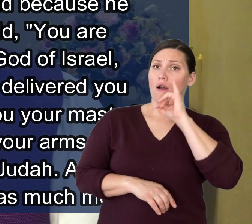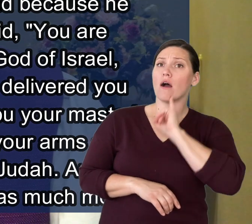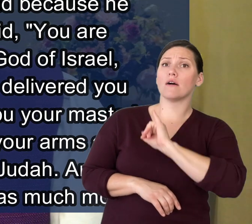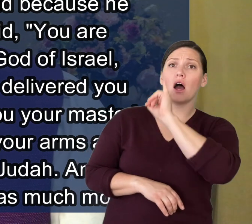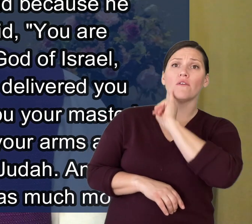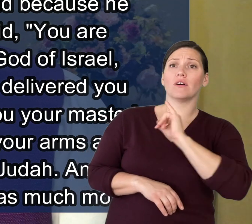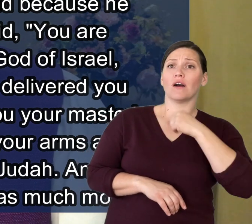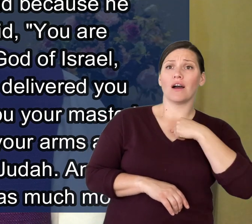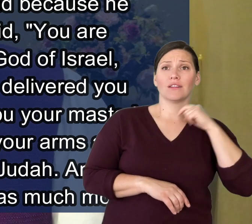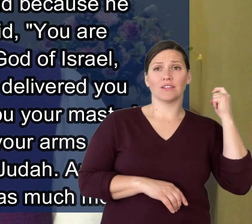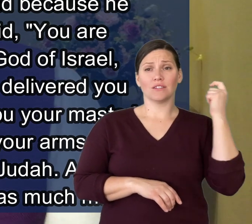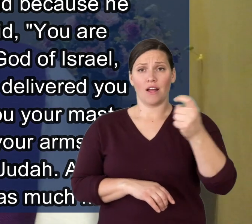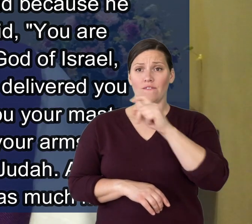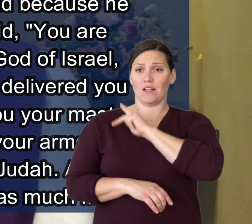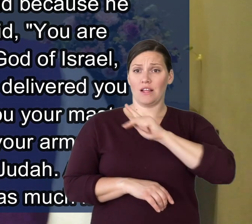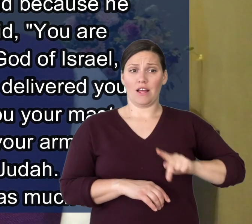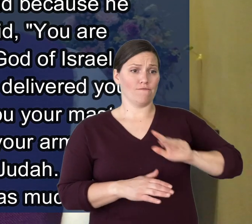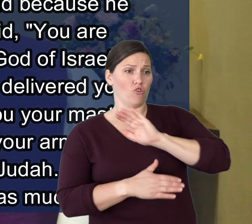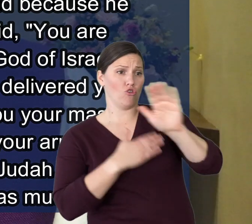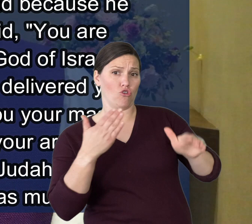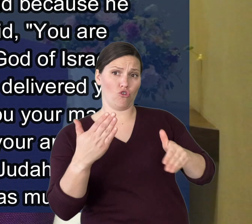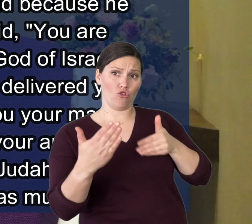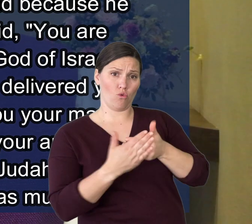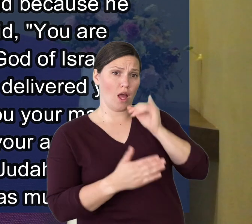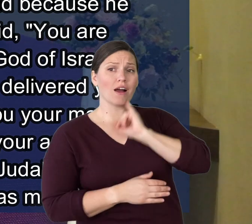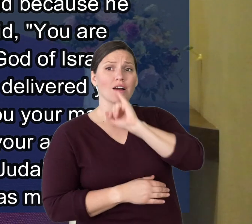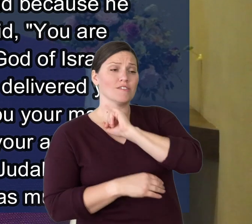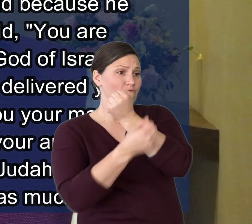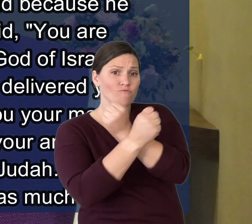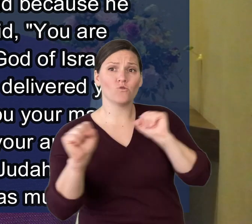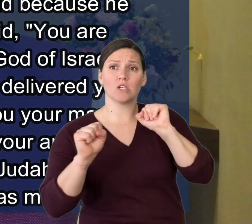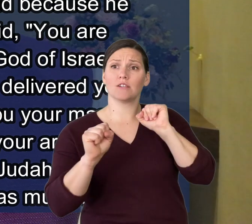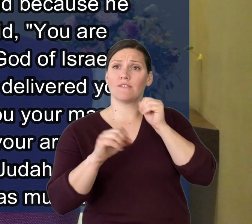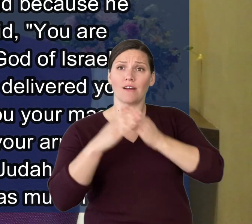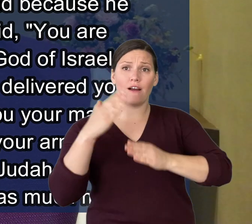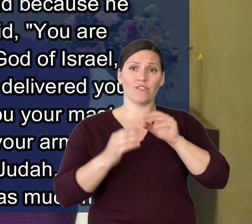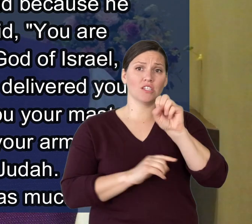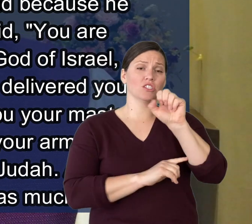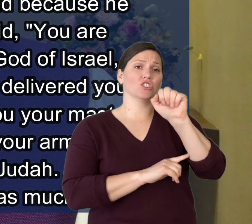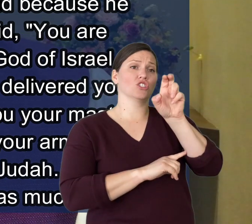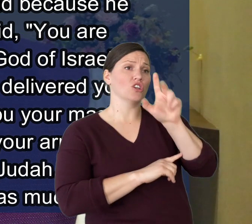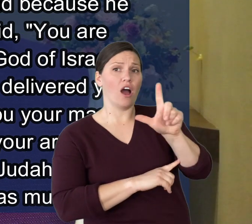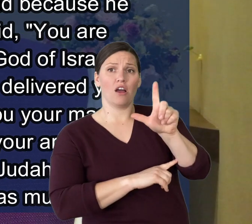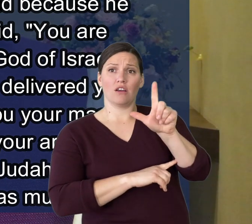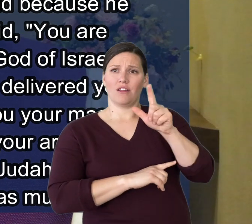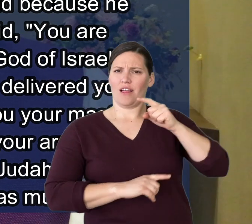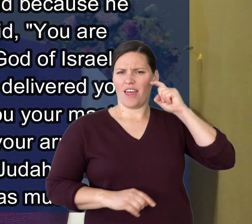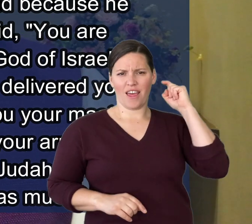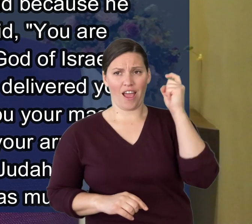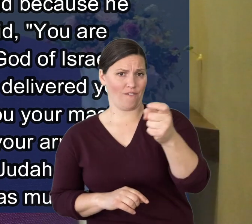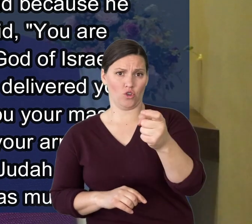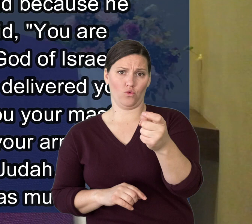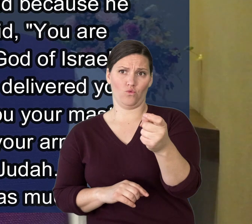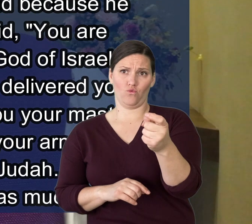Israel, I anointed you king over Israel. I delivered you out of the hand of Saul, and I